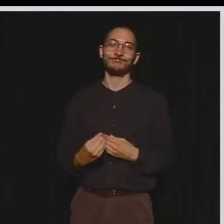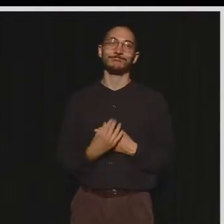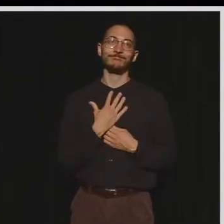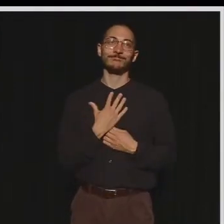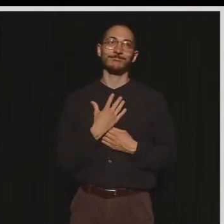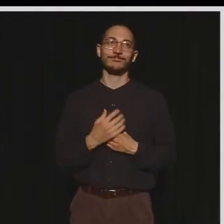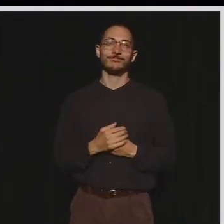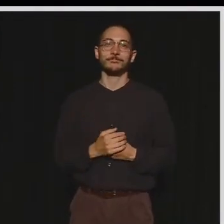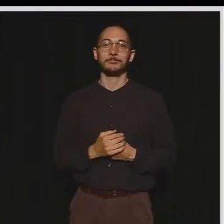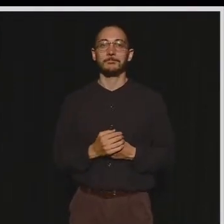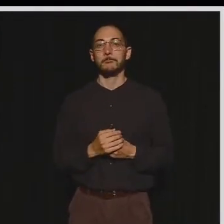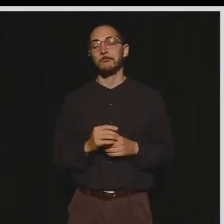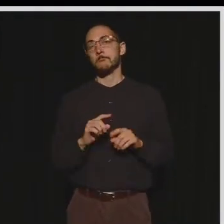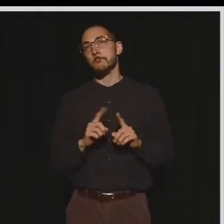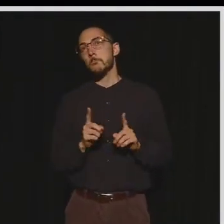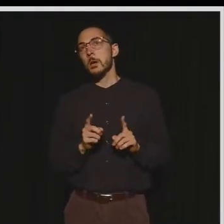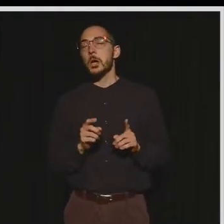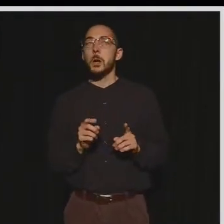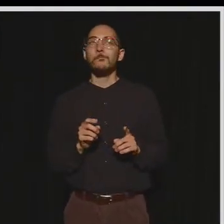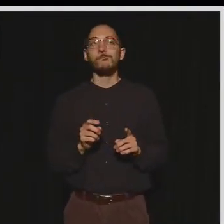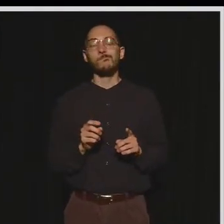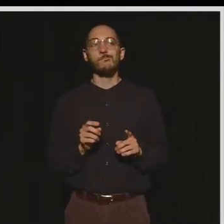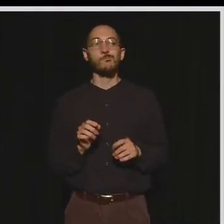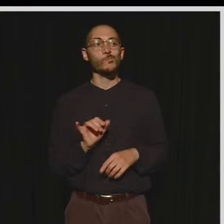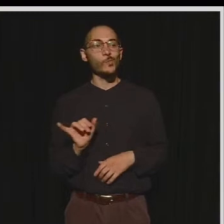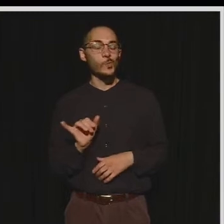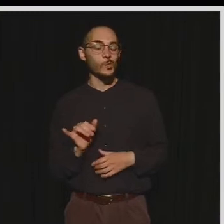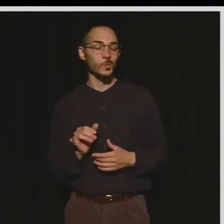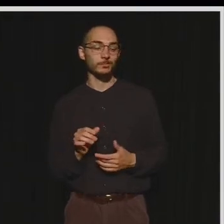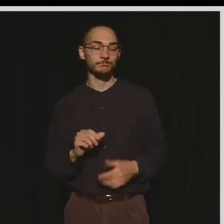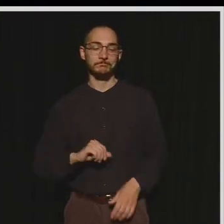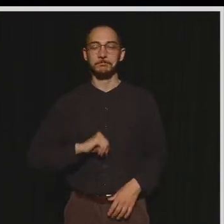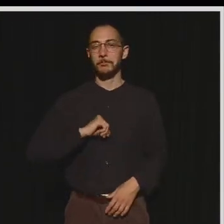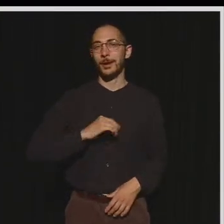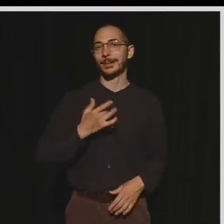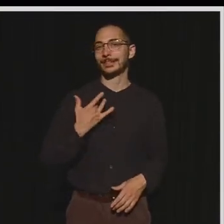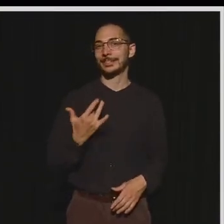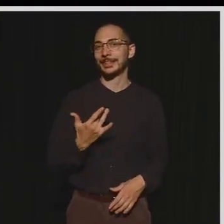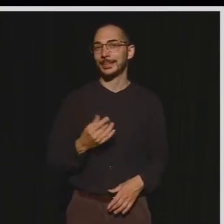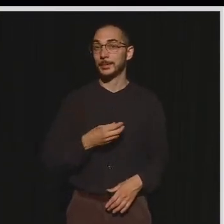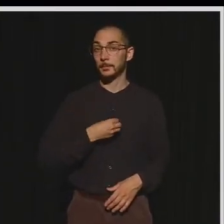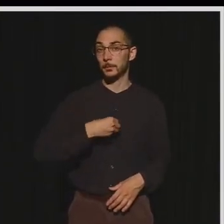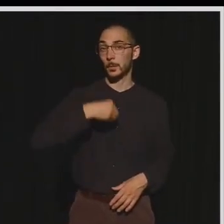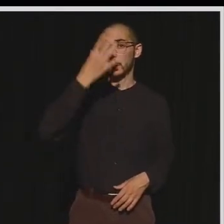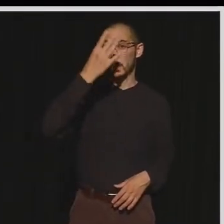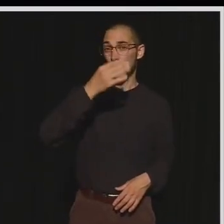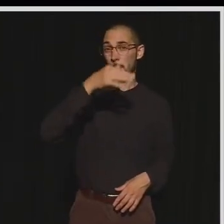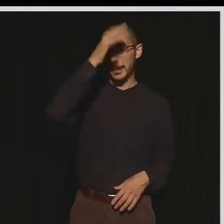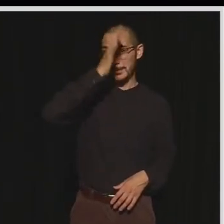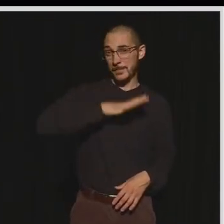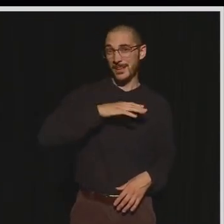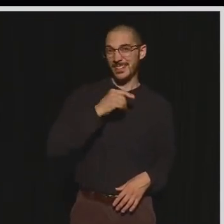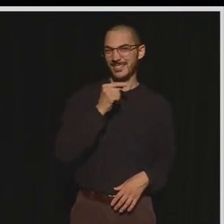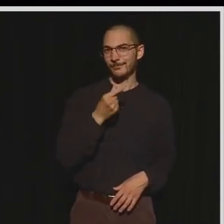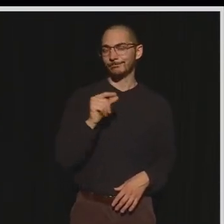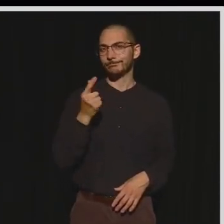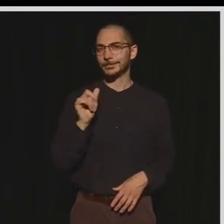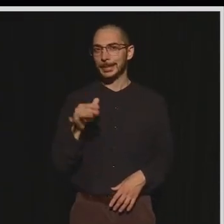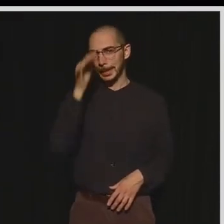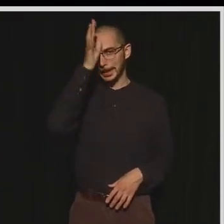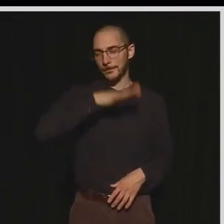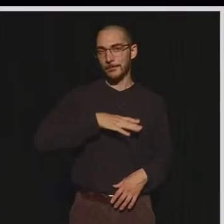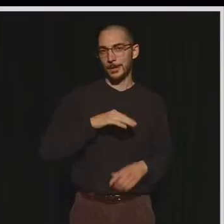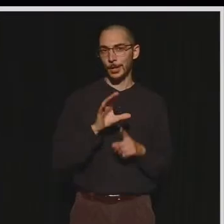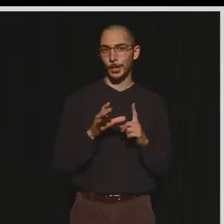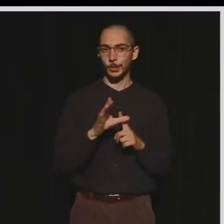or focus. And so over the years, I did more efforts